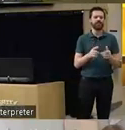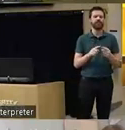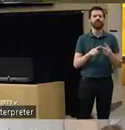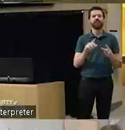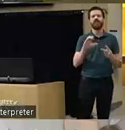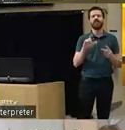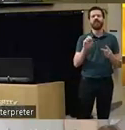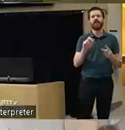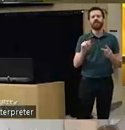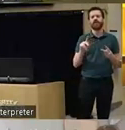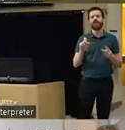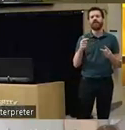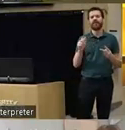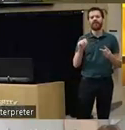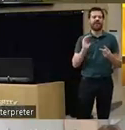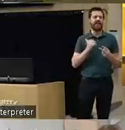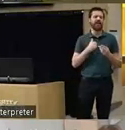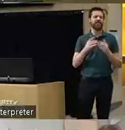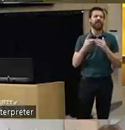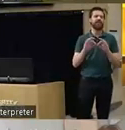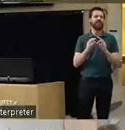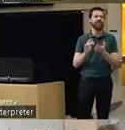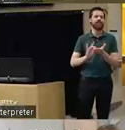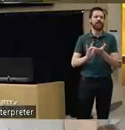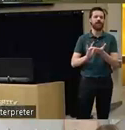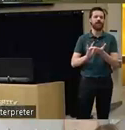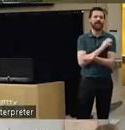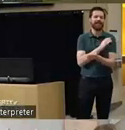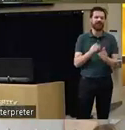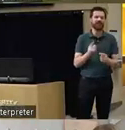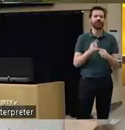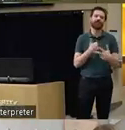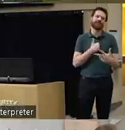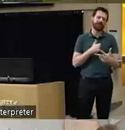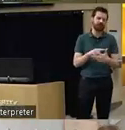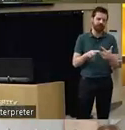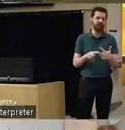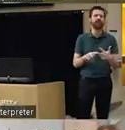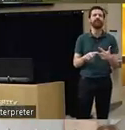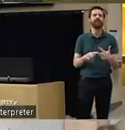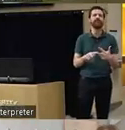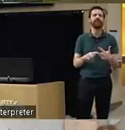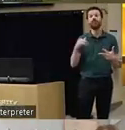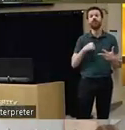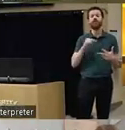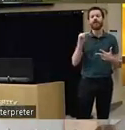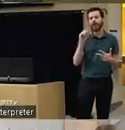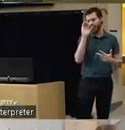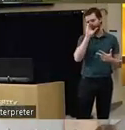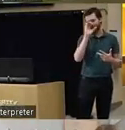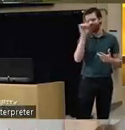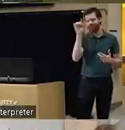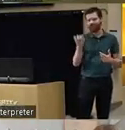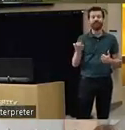Keegan, who's our lead family medicine physician on this program, and myself. And I also have a little cartoon where